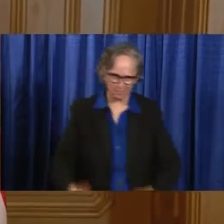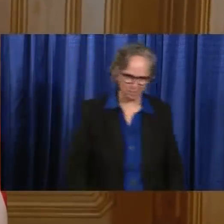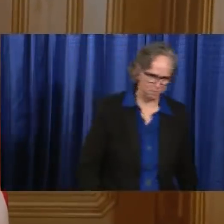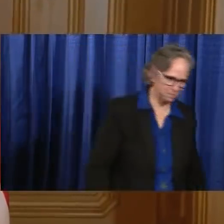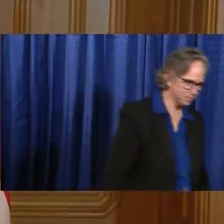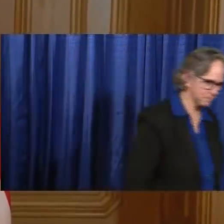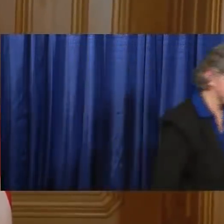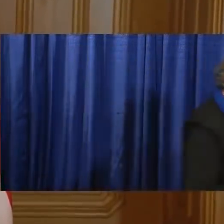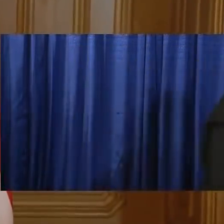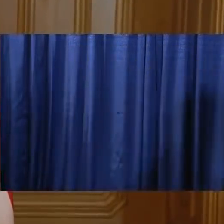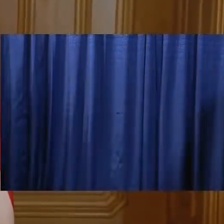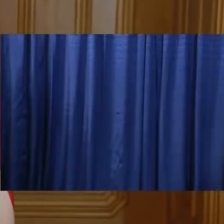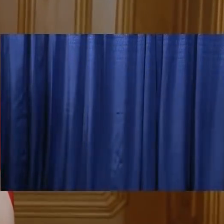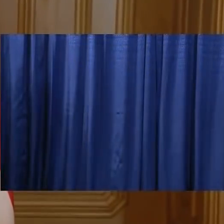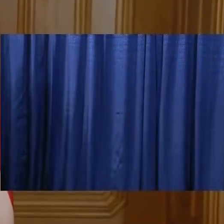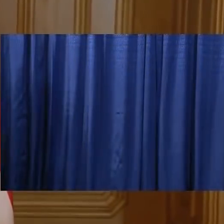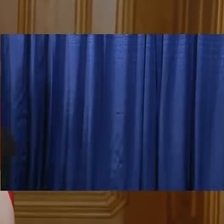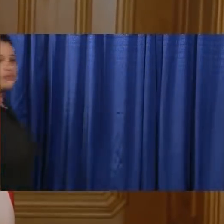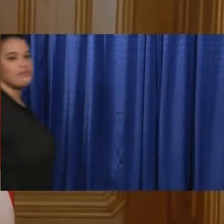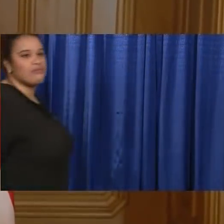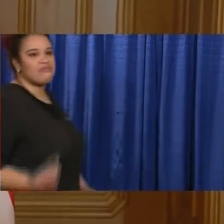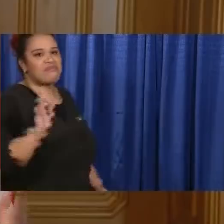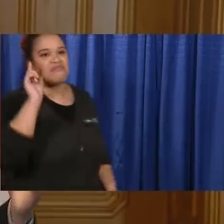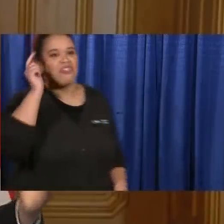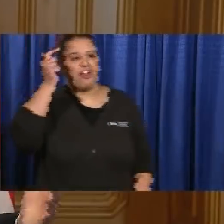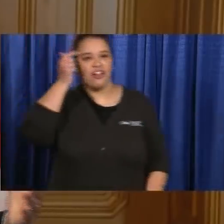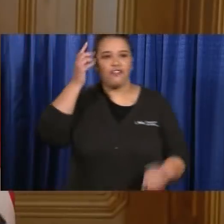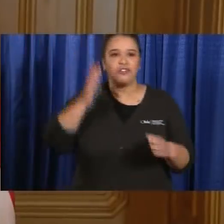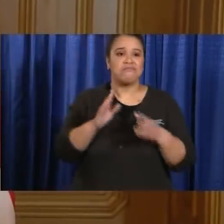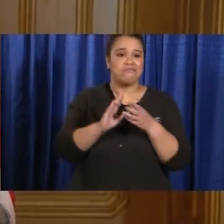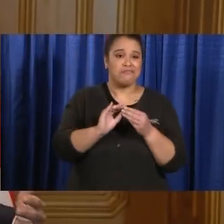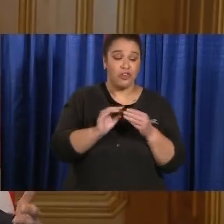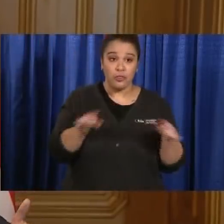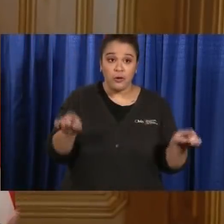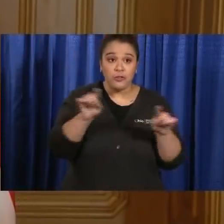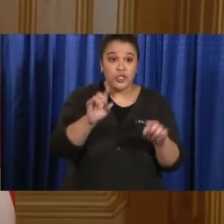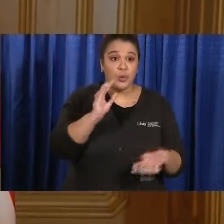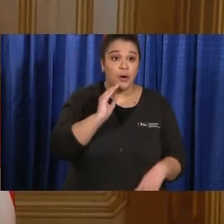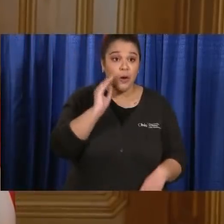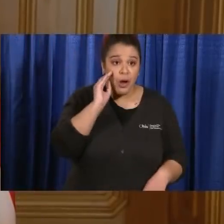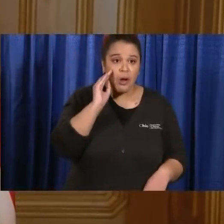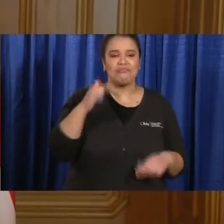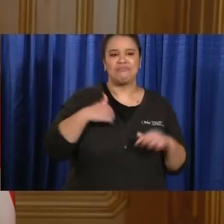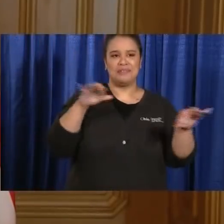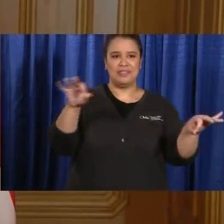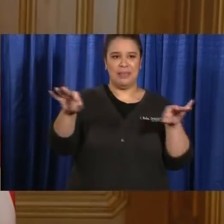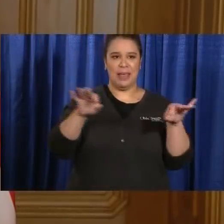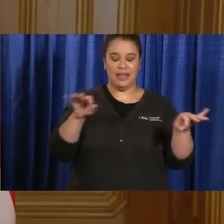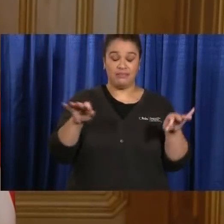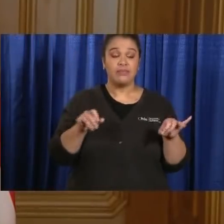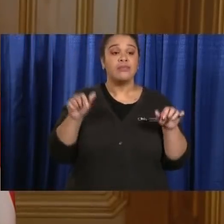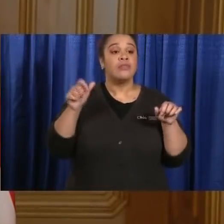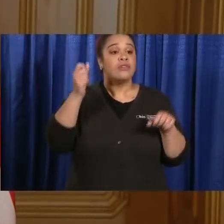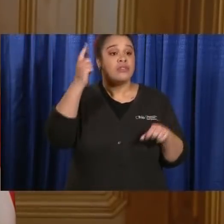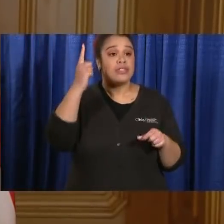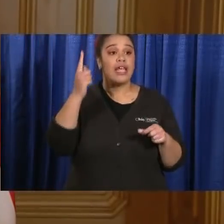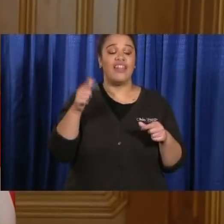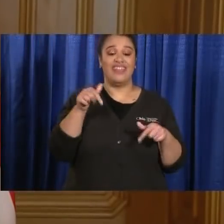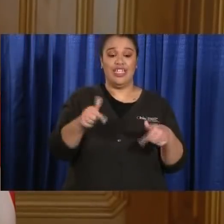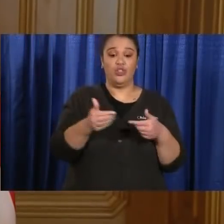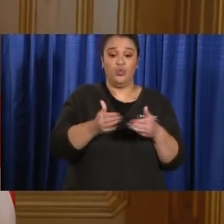Again, for those of you who are at home, we continue to be in this separate room, also in the